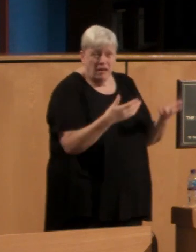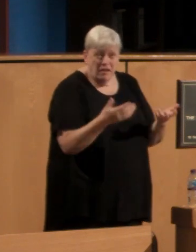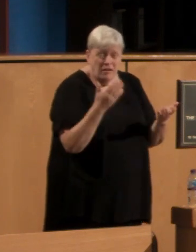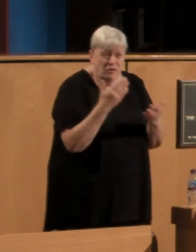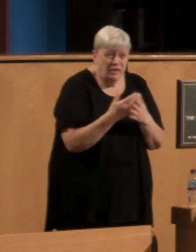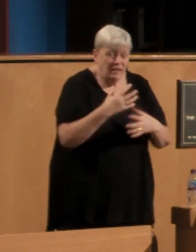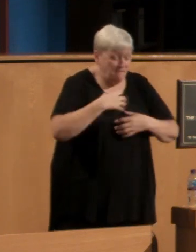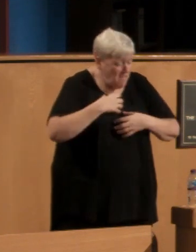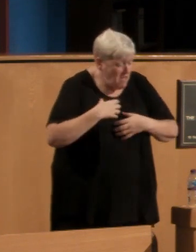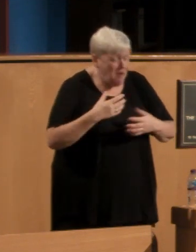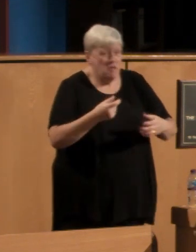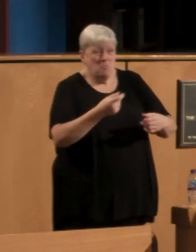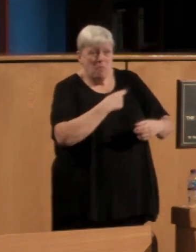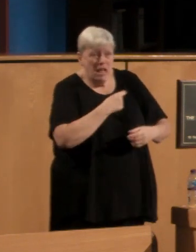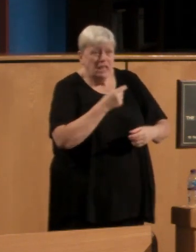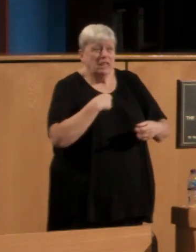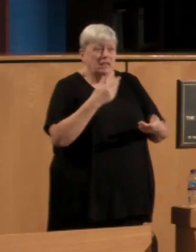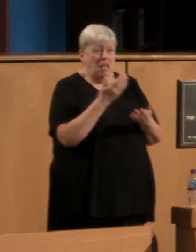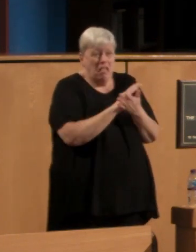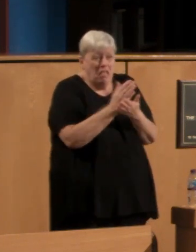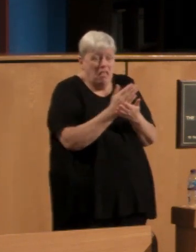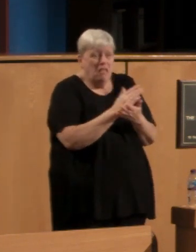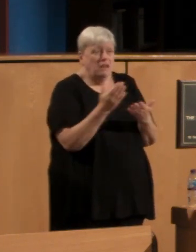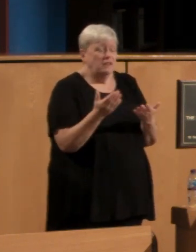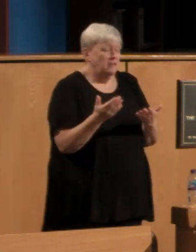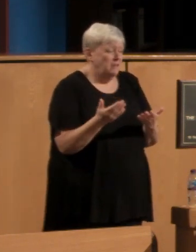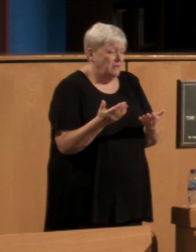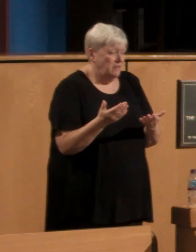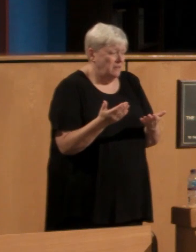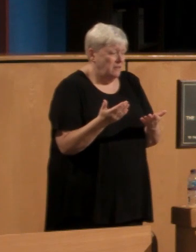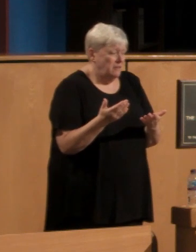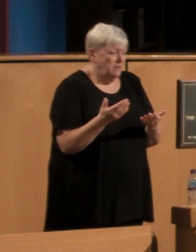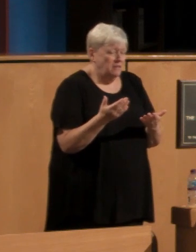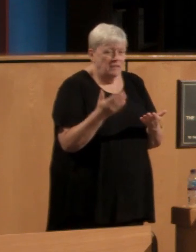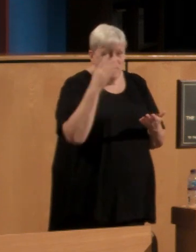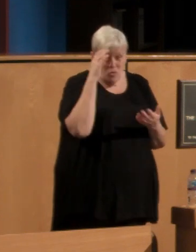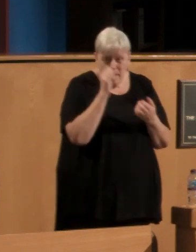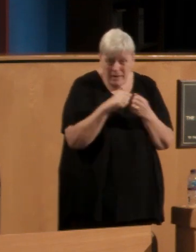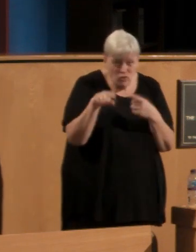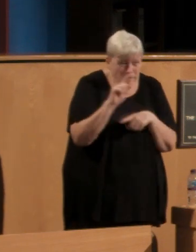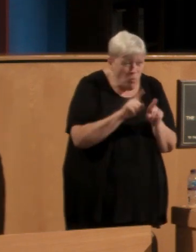and uncertainty. Now take a moment, what does that remind you of?